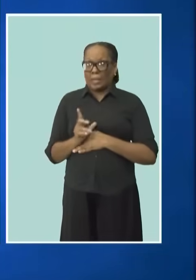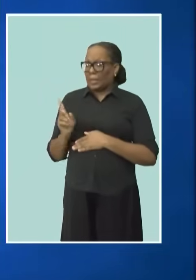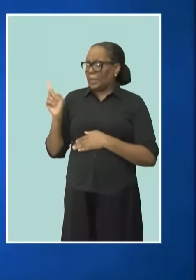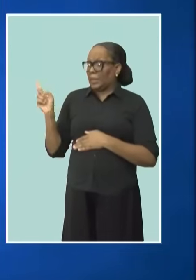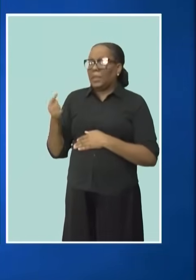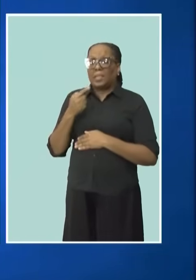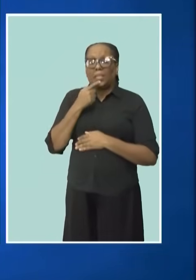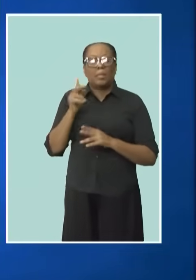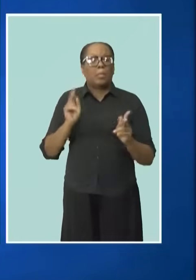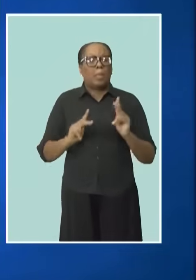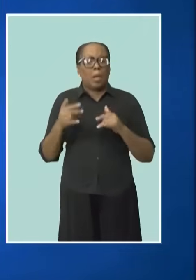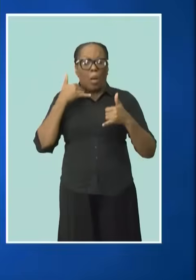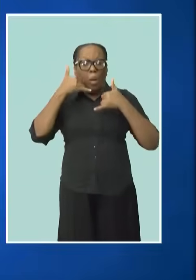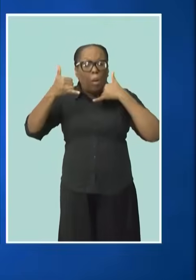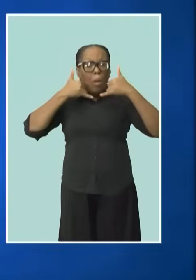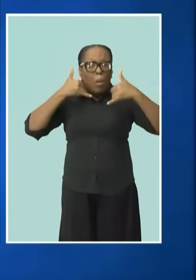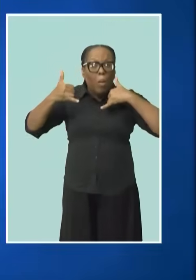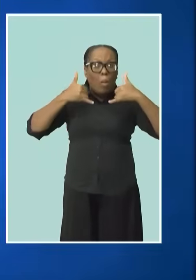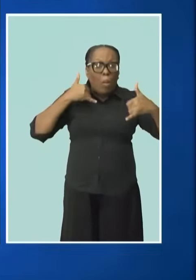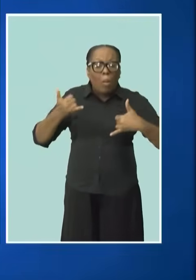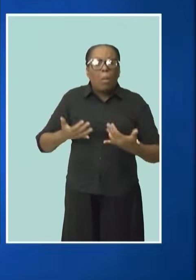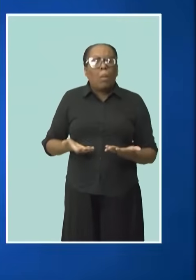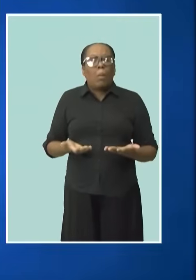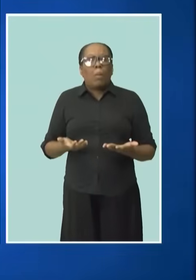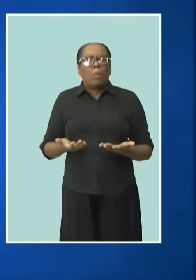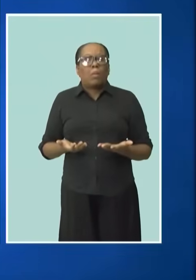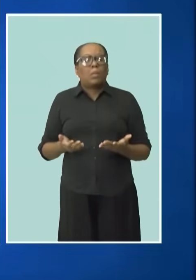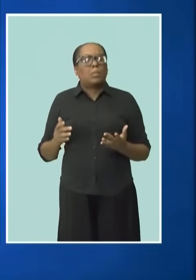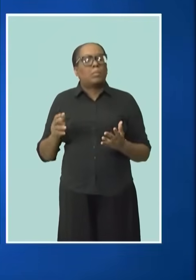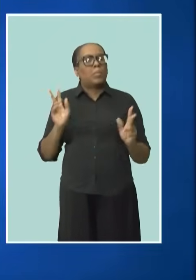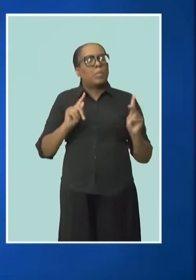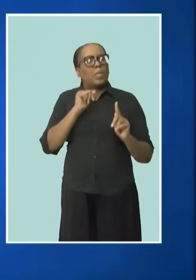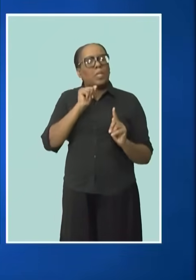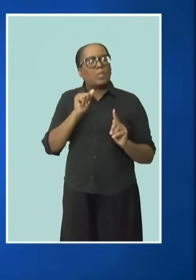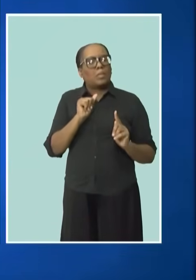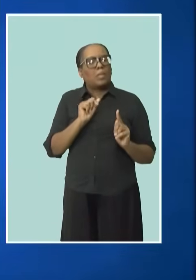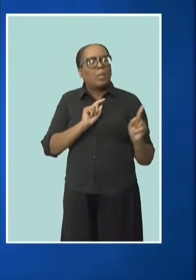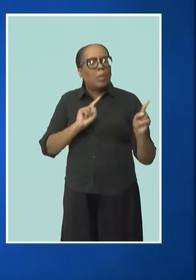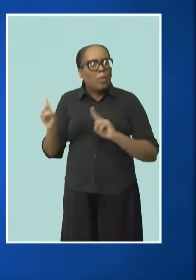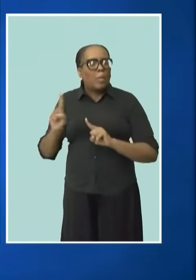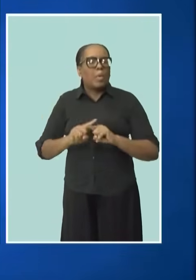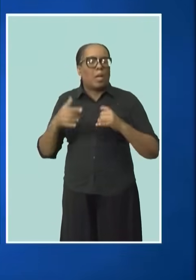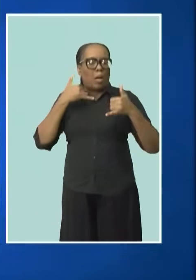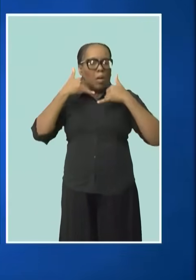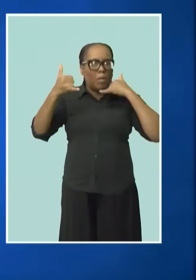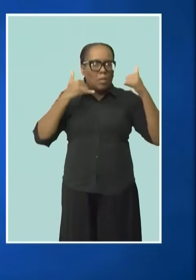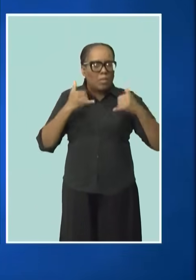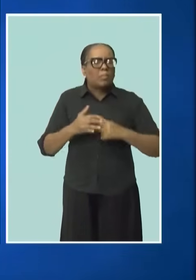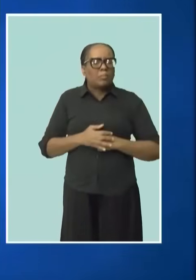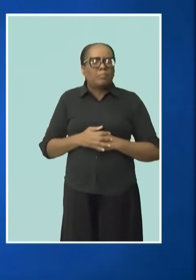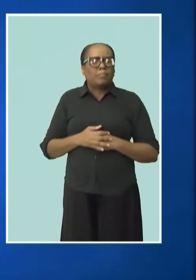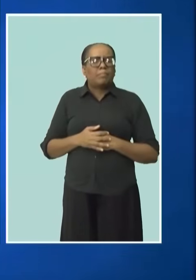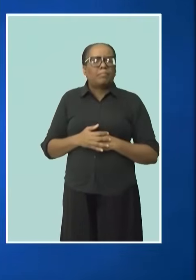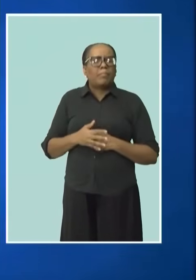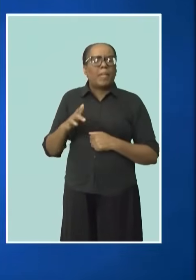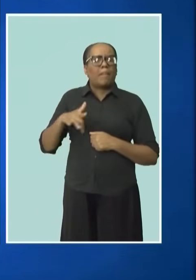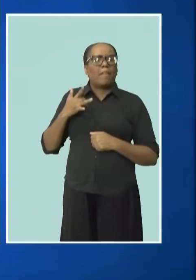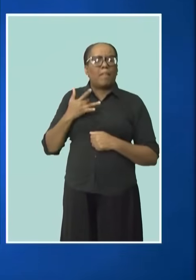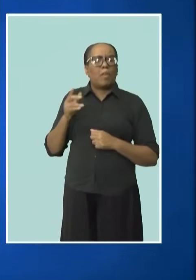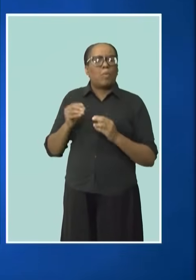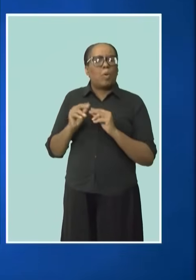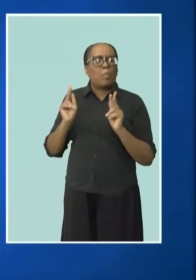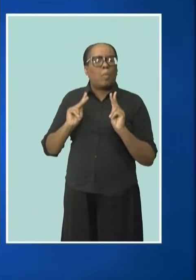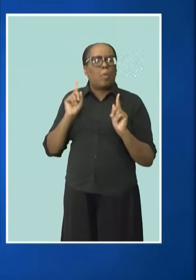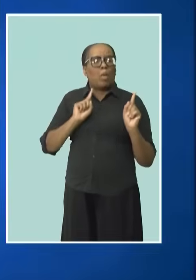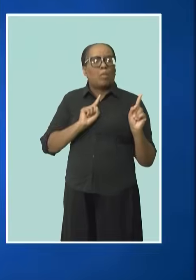has been getting more calls, although not additional visits just yet, but anticipates this will soon change.